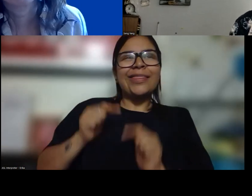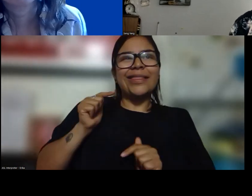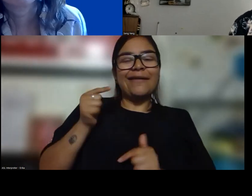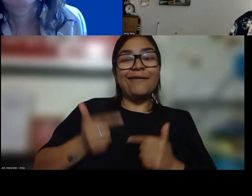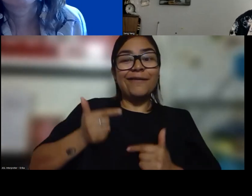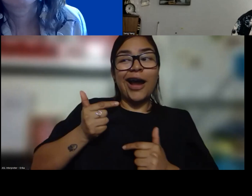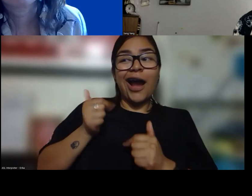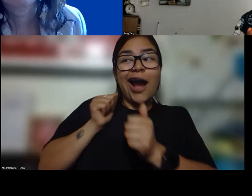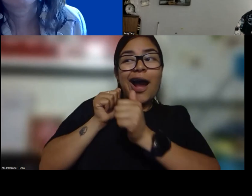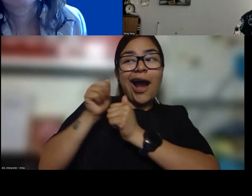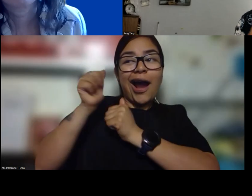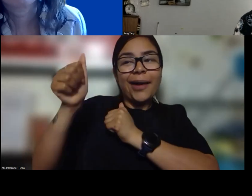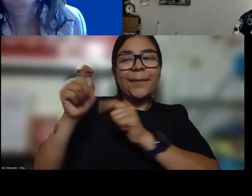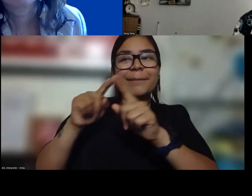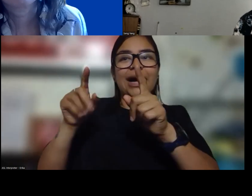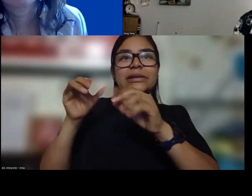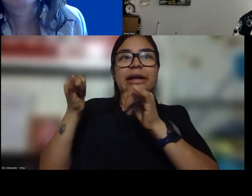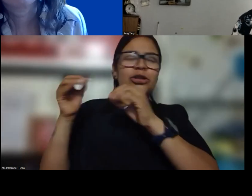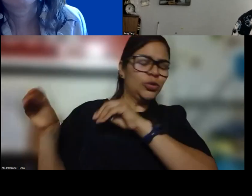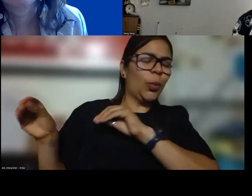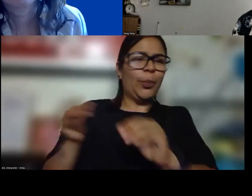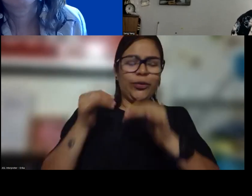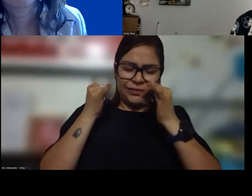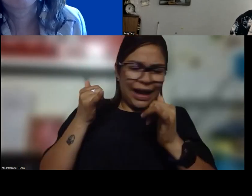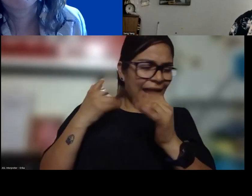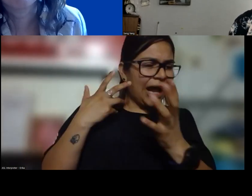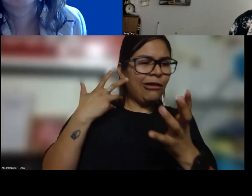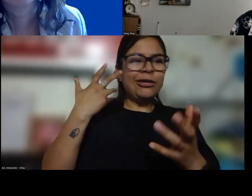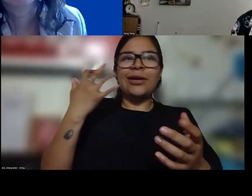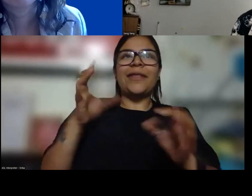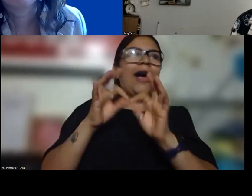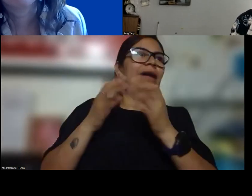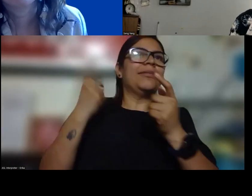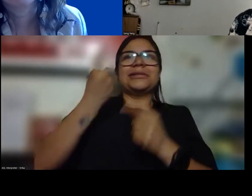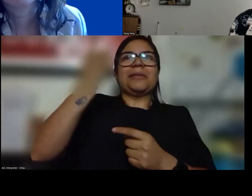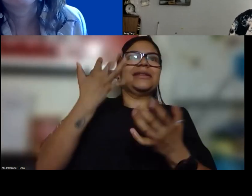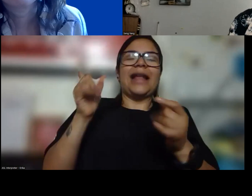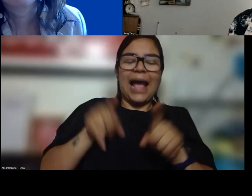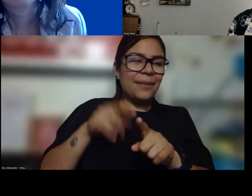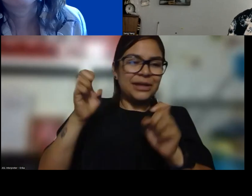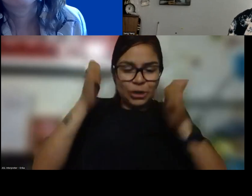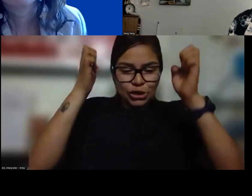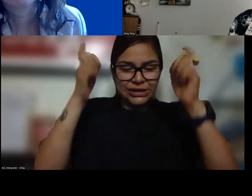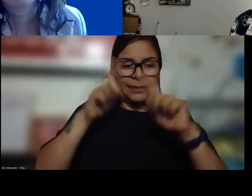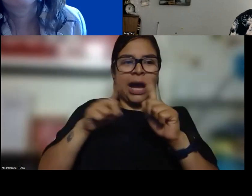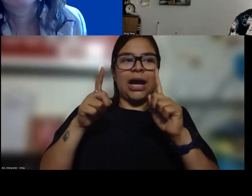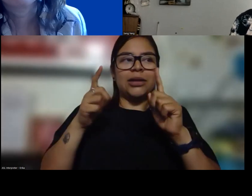live out country. They say, you need to move right now, the dam is about to blow, and then you will be